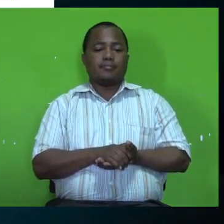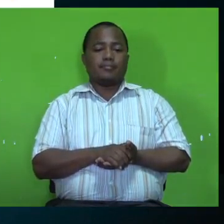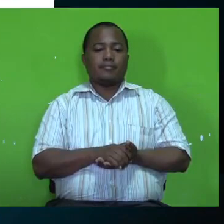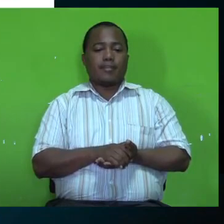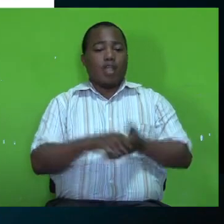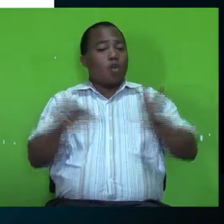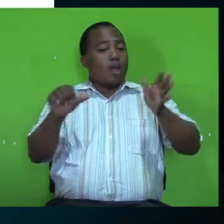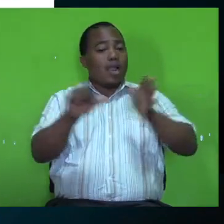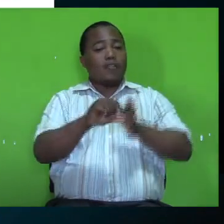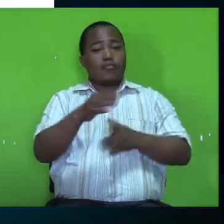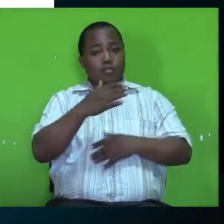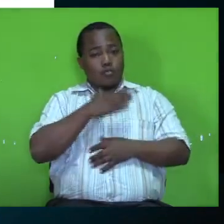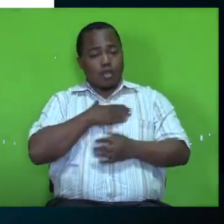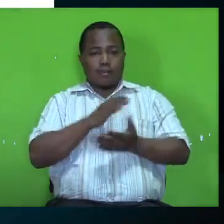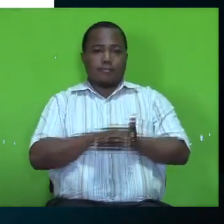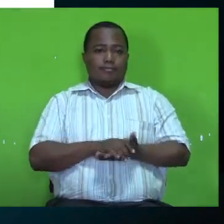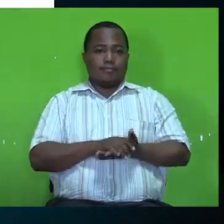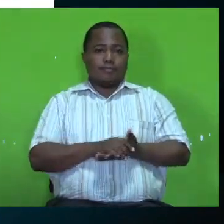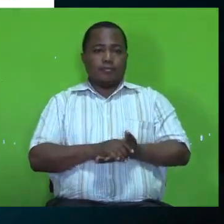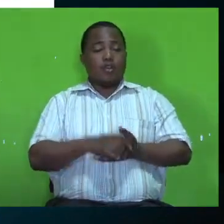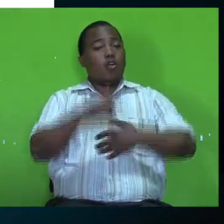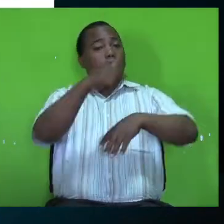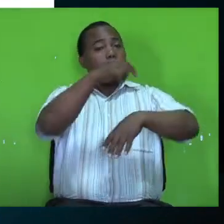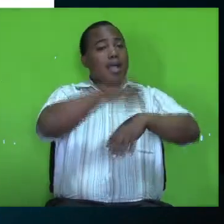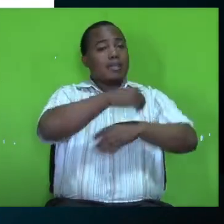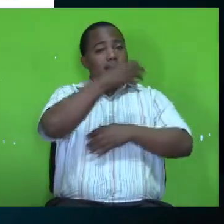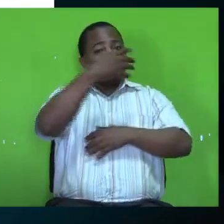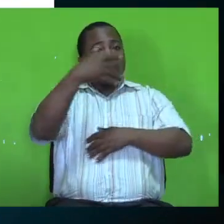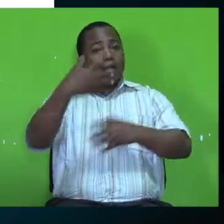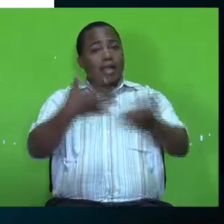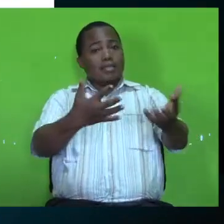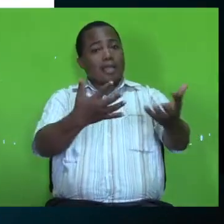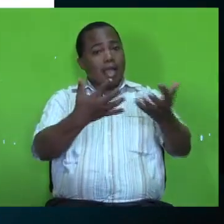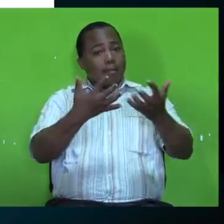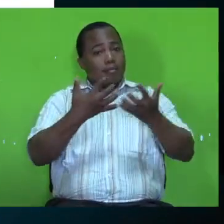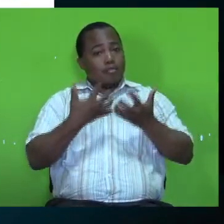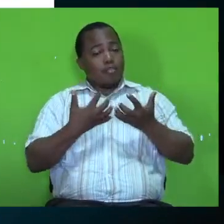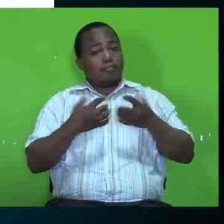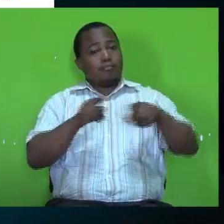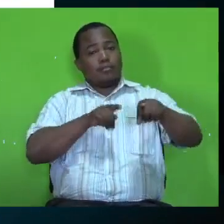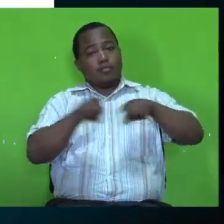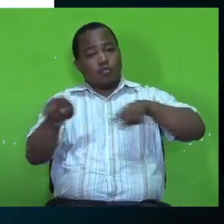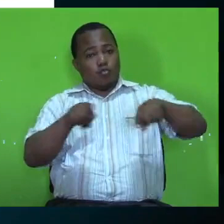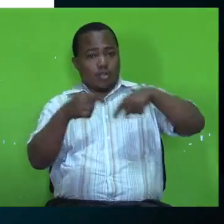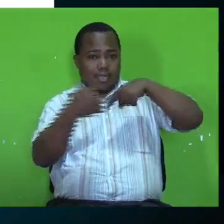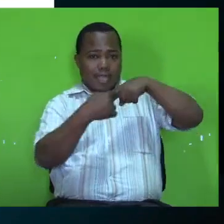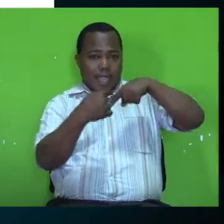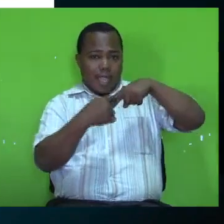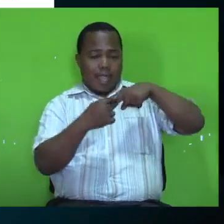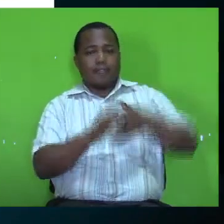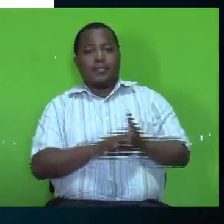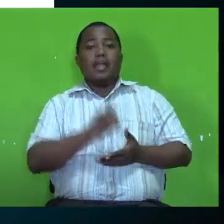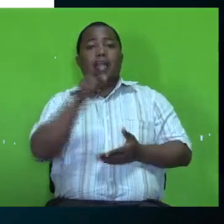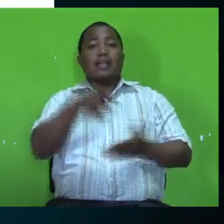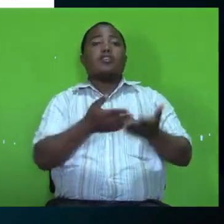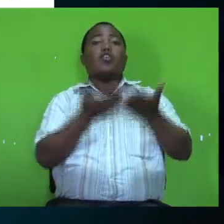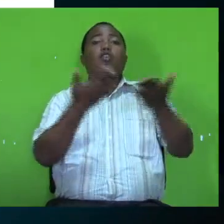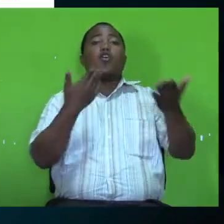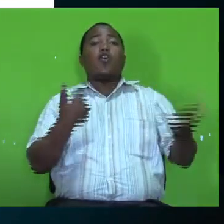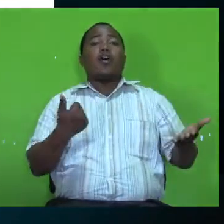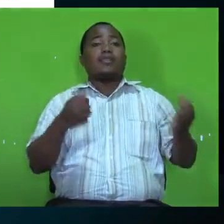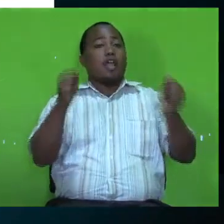My dears, when water is absorbed by root hairs, it causes